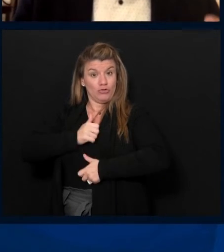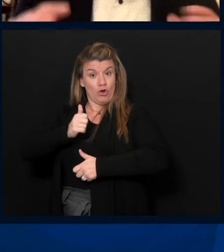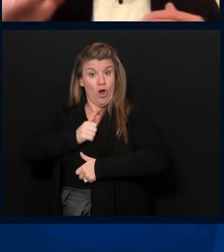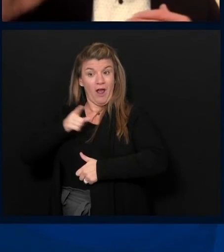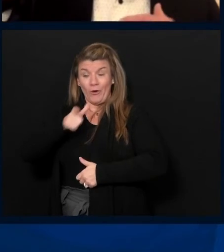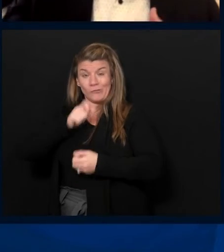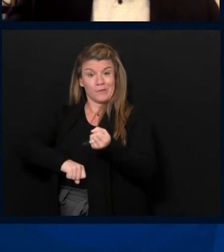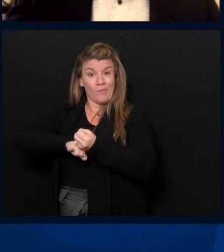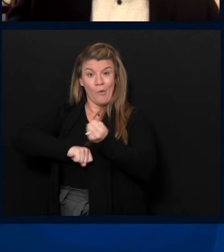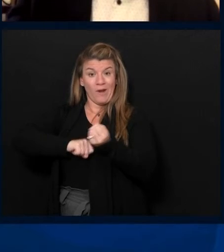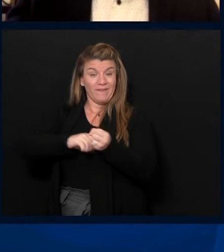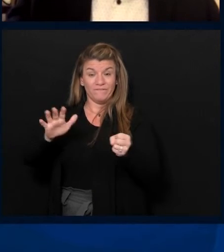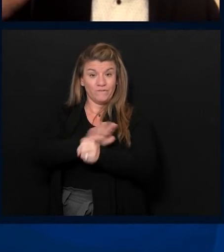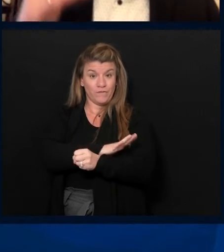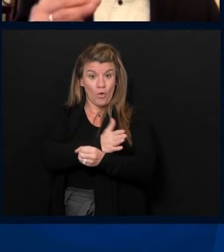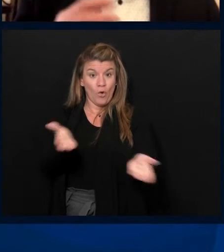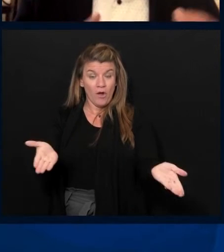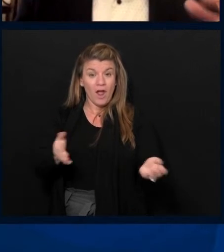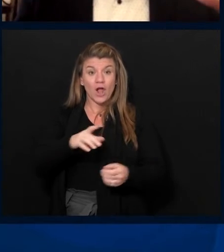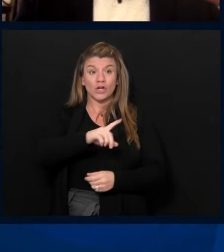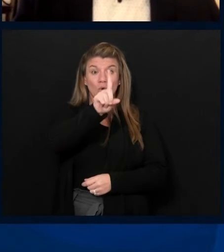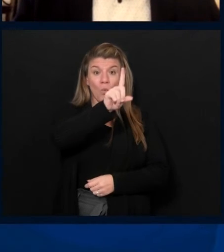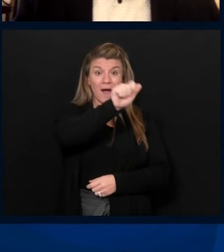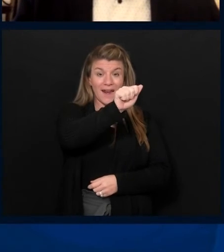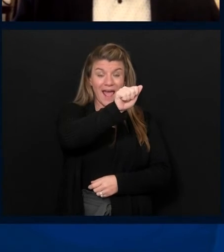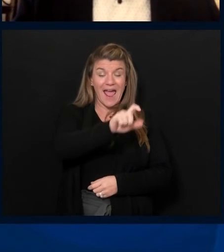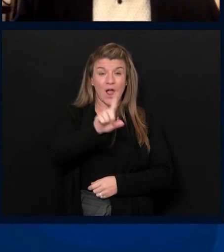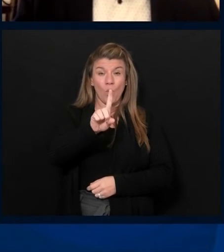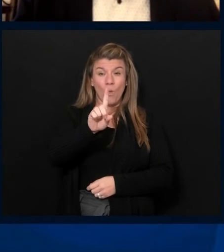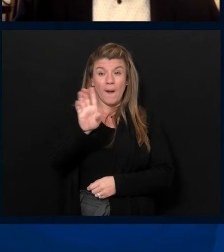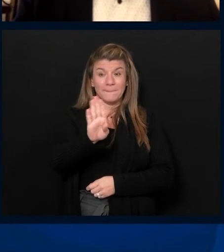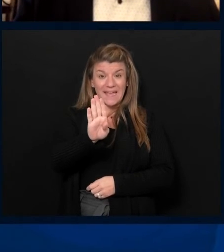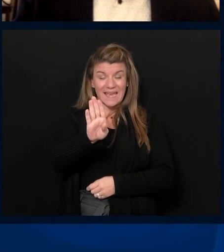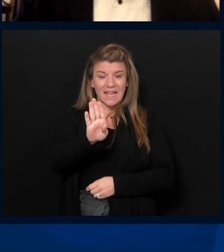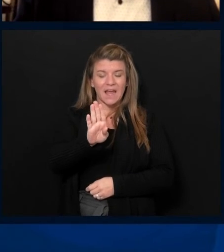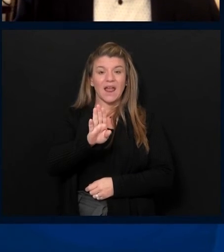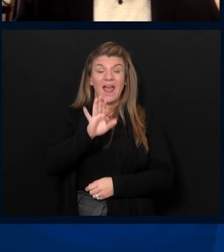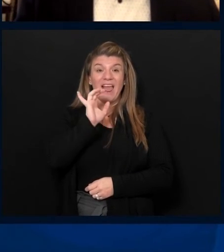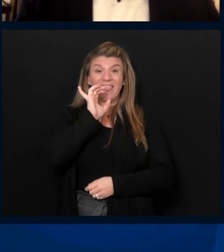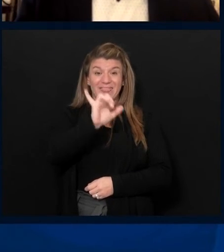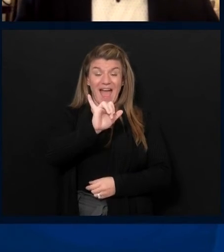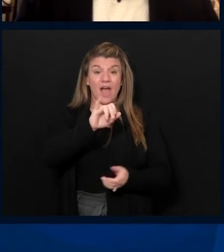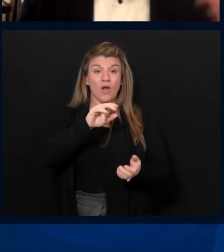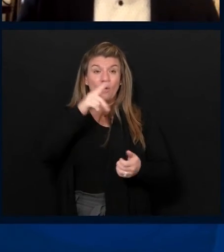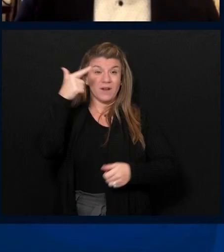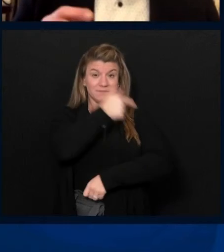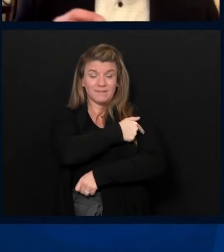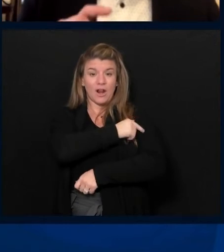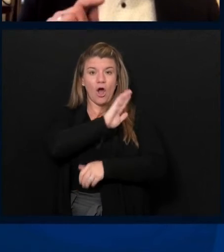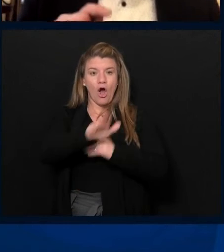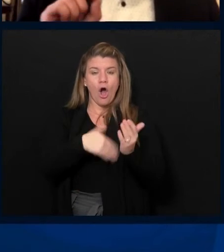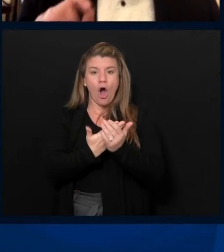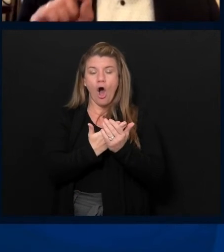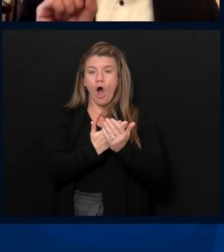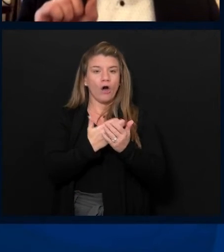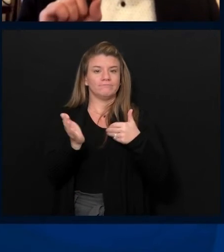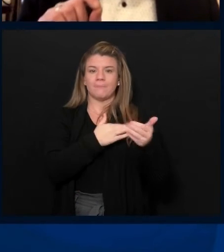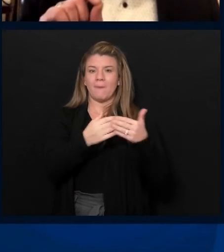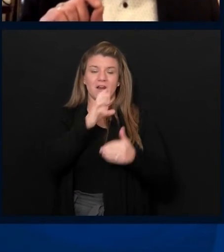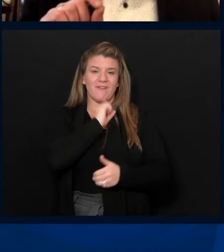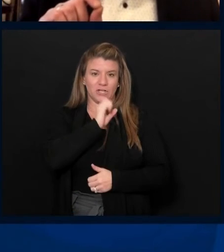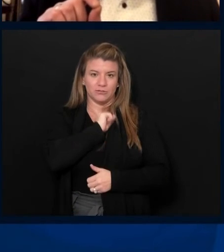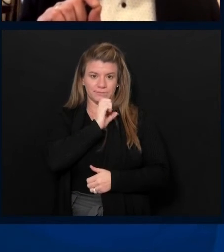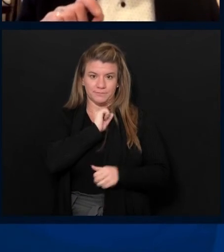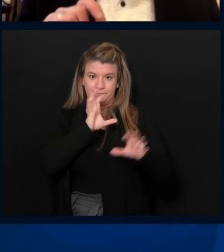effort. And in phase 1A and 1B, we will immunize all people irrespective of age. And let me just make